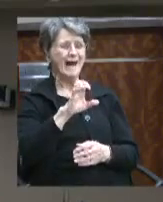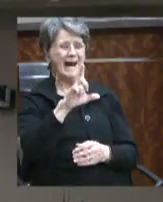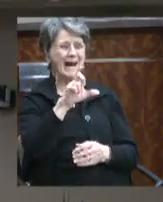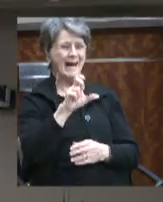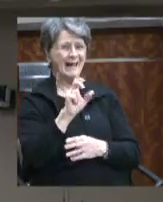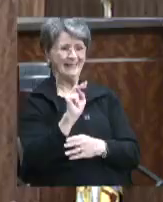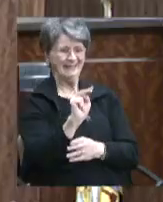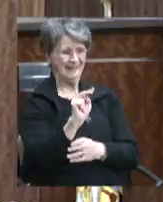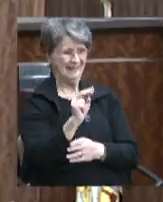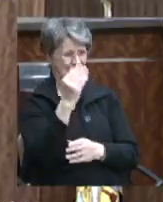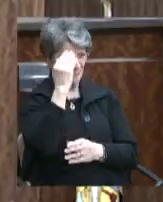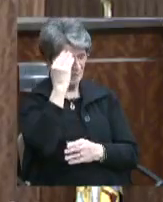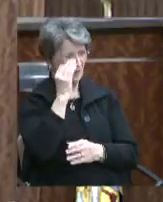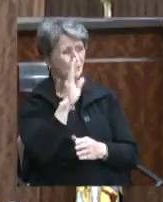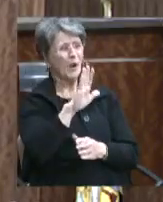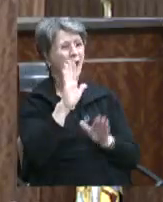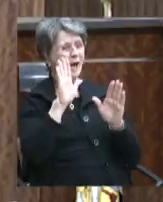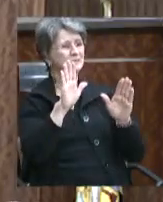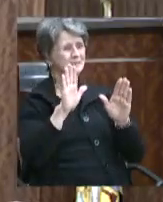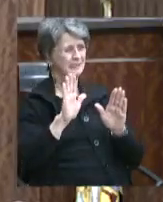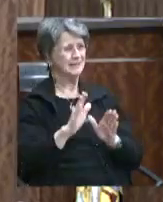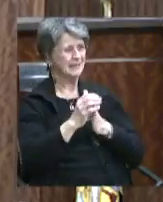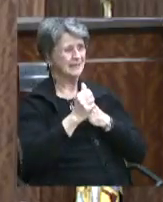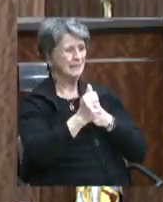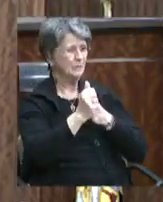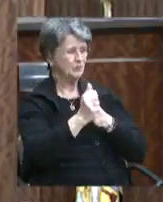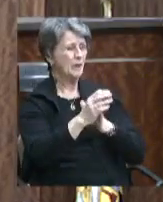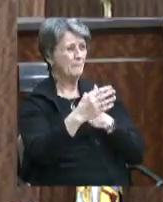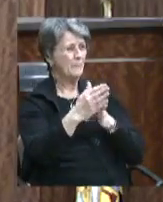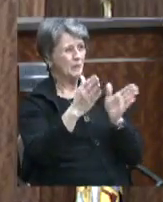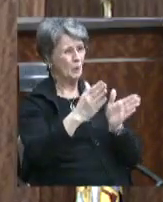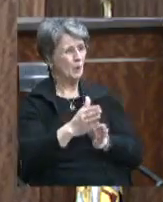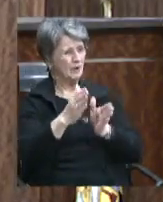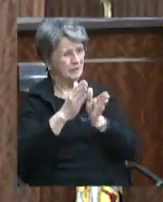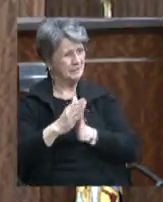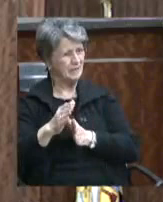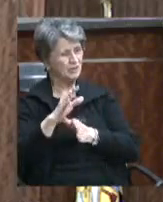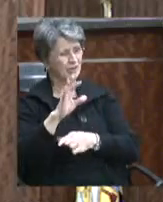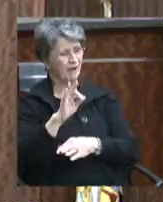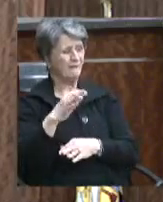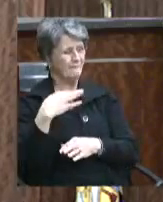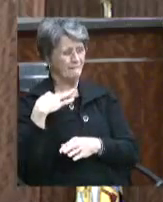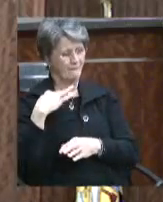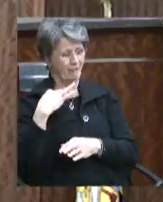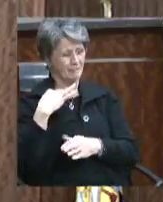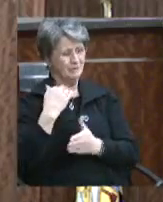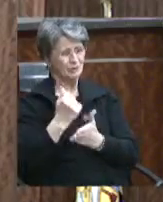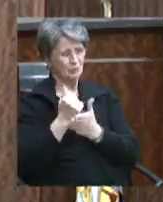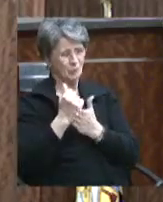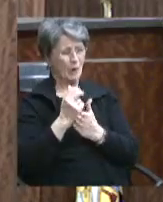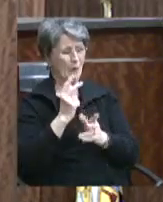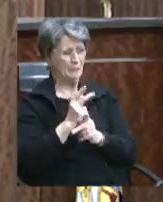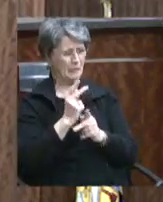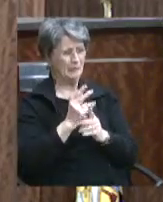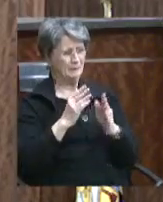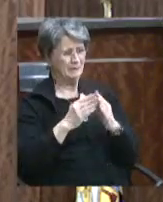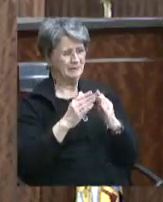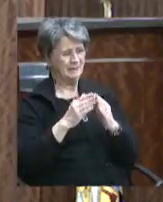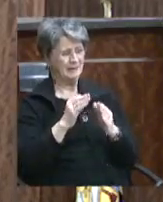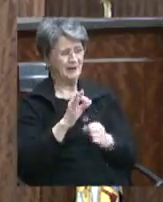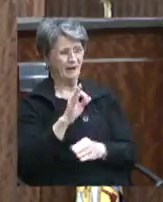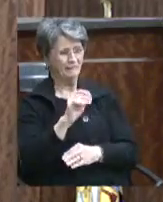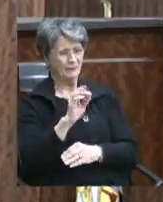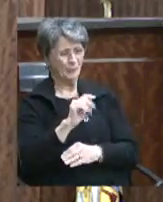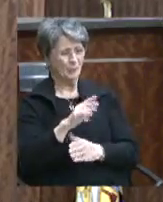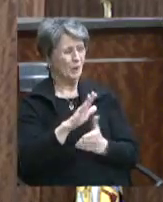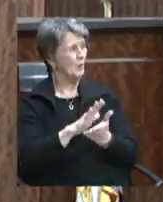of your outstanding leadership in organization and volunteers to help keep the city of Laurel clean.